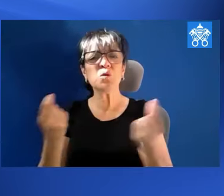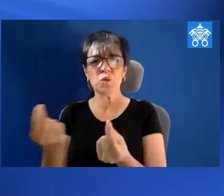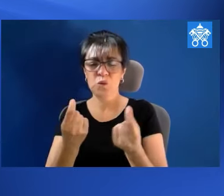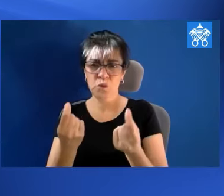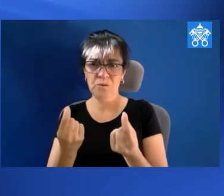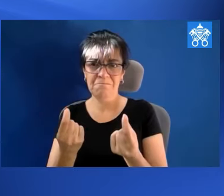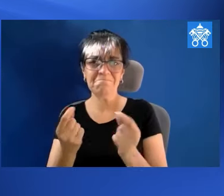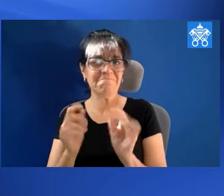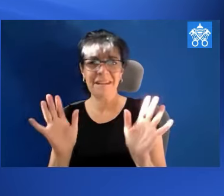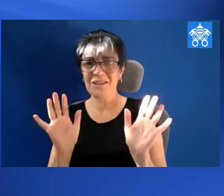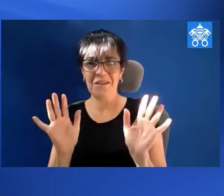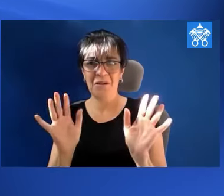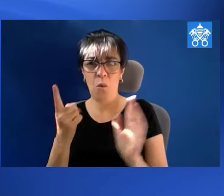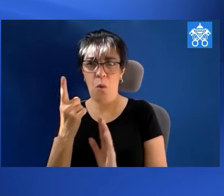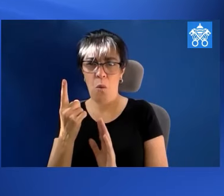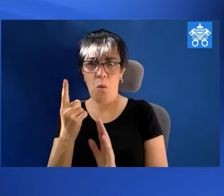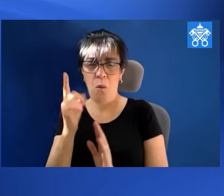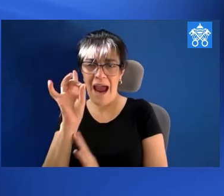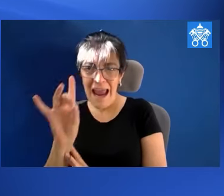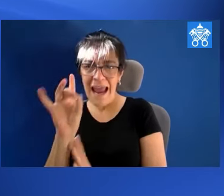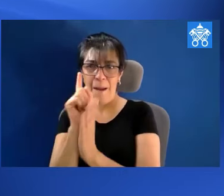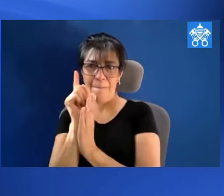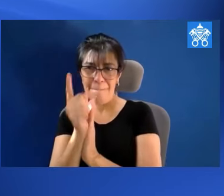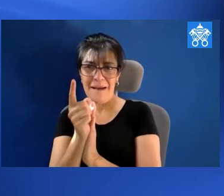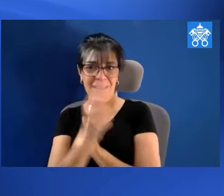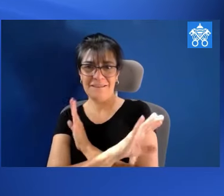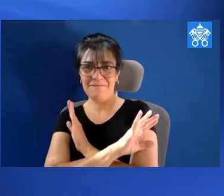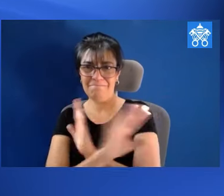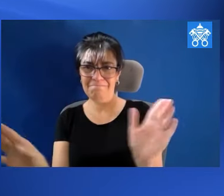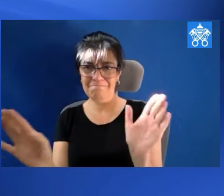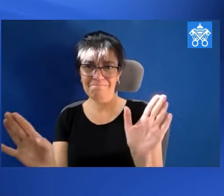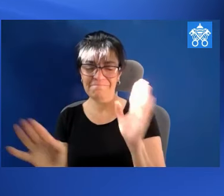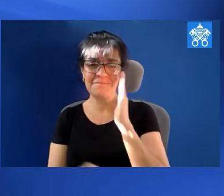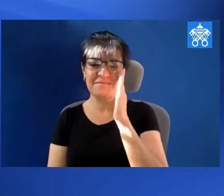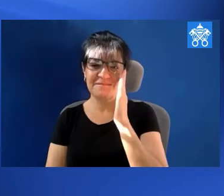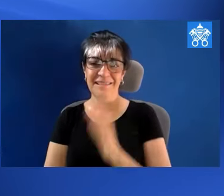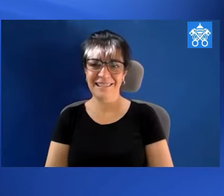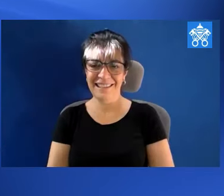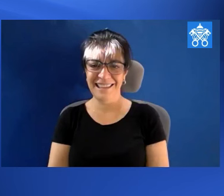And one thought of what you should do about it. Not more than 8 minutes.